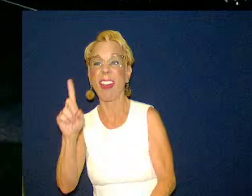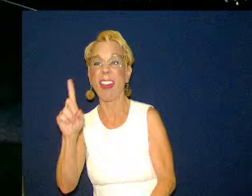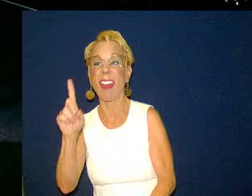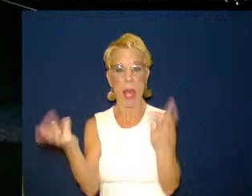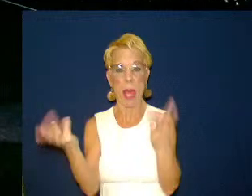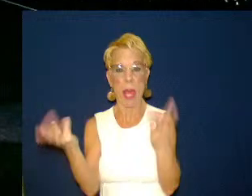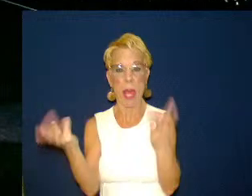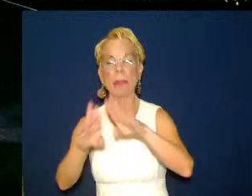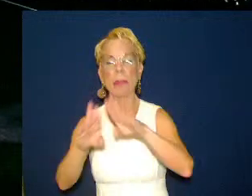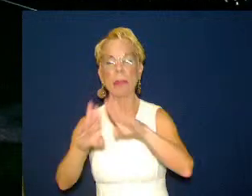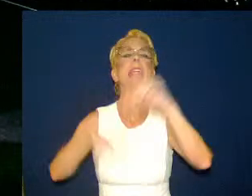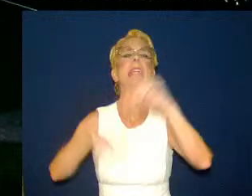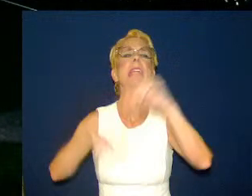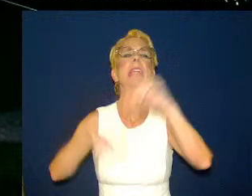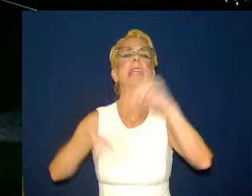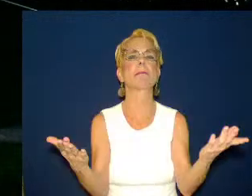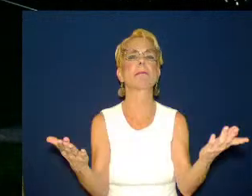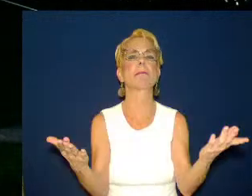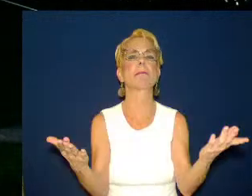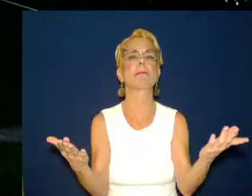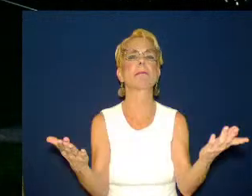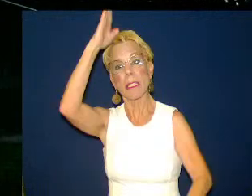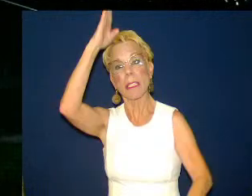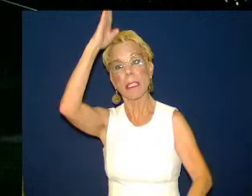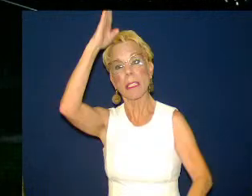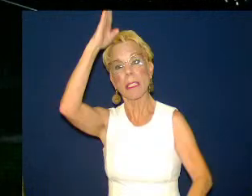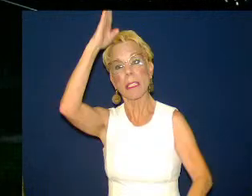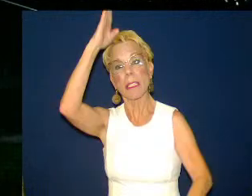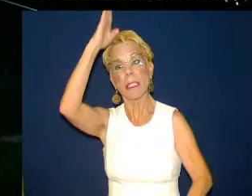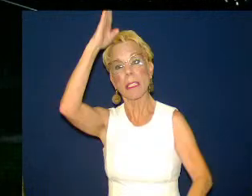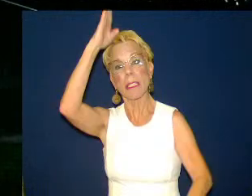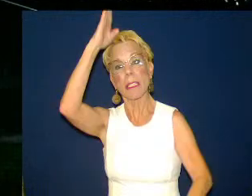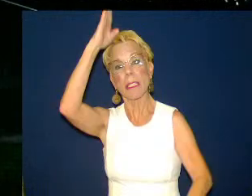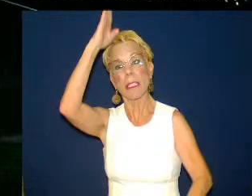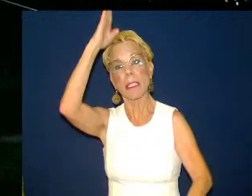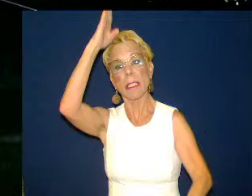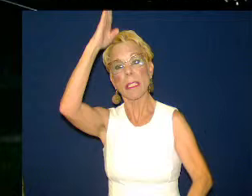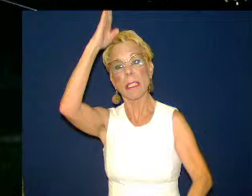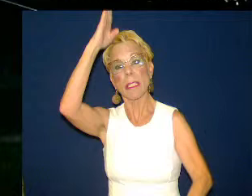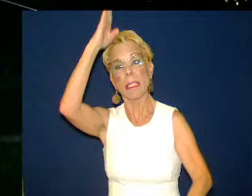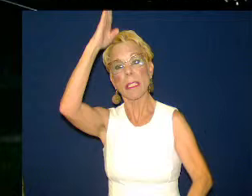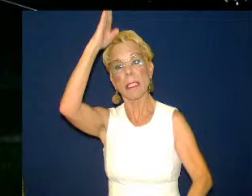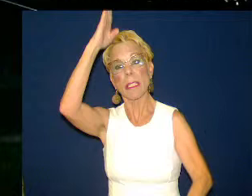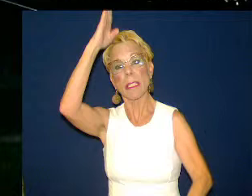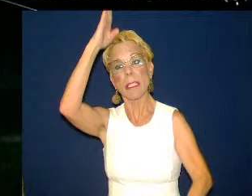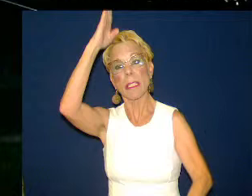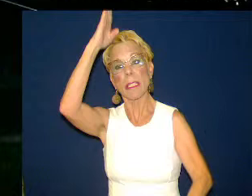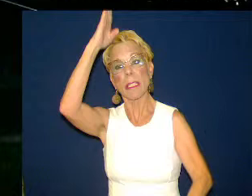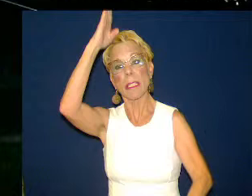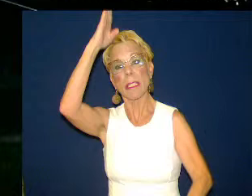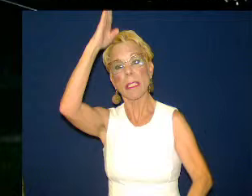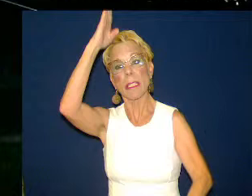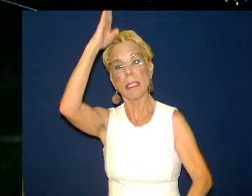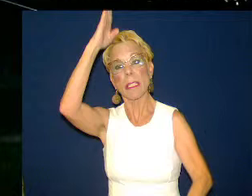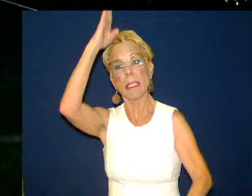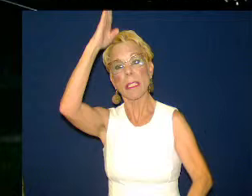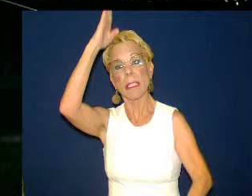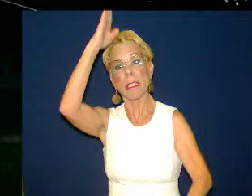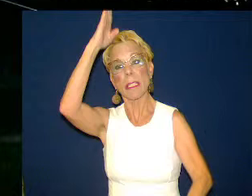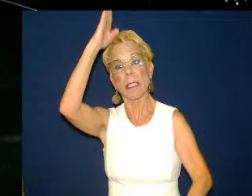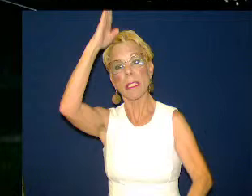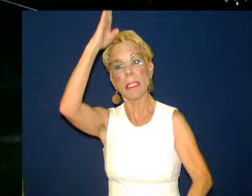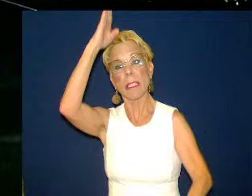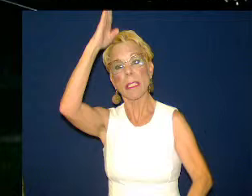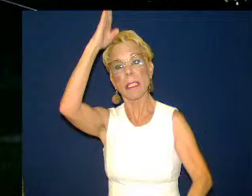When God decides to shut something down, it's done. When he decides to open things up, it's open. And so